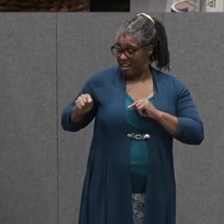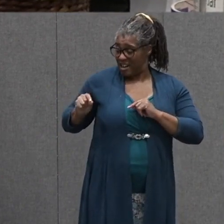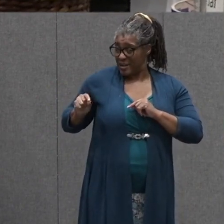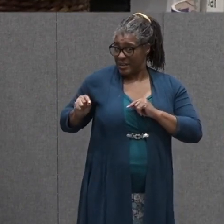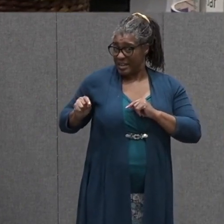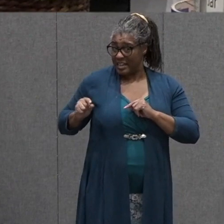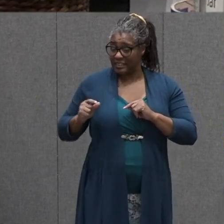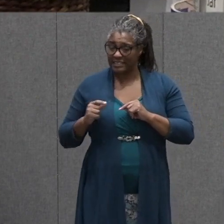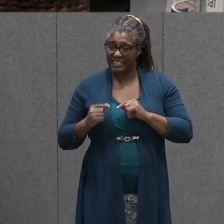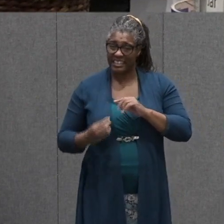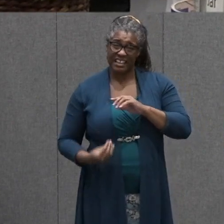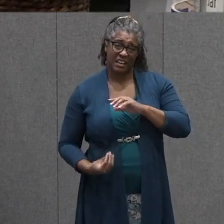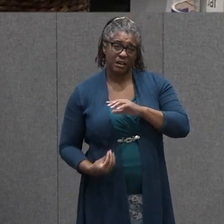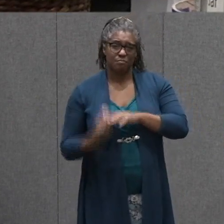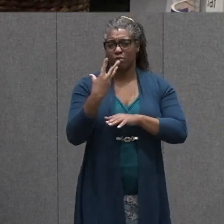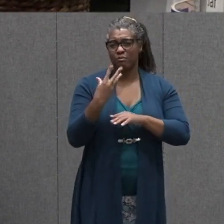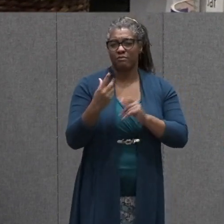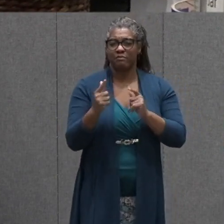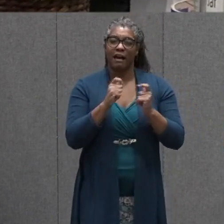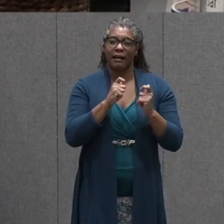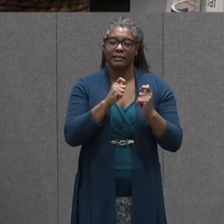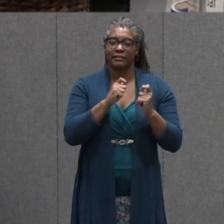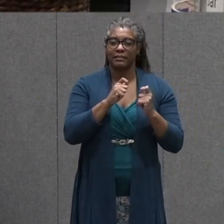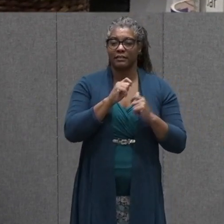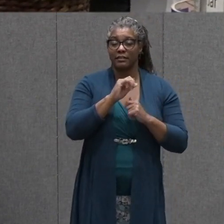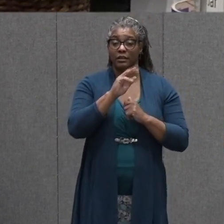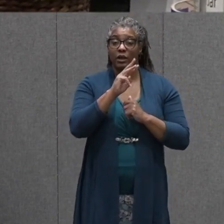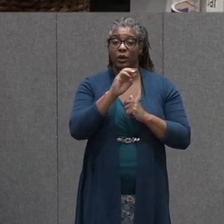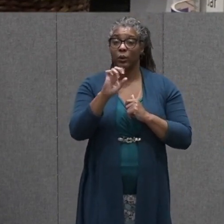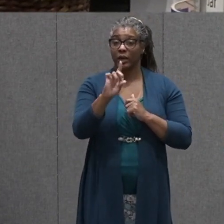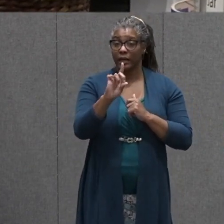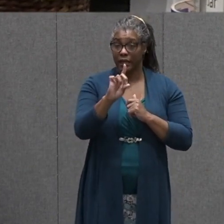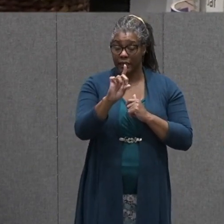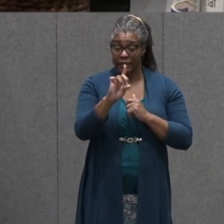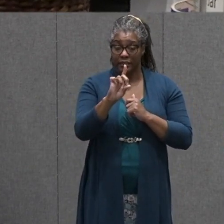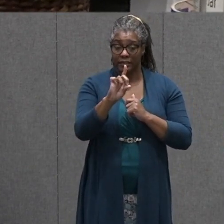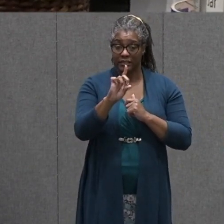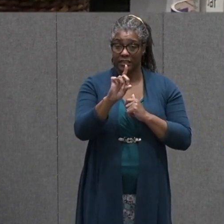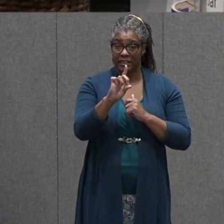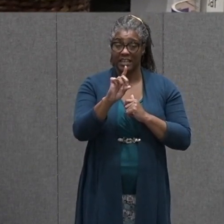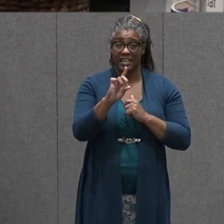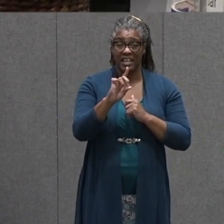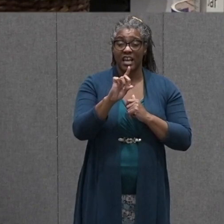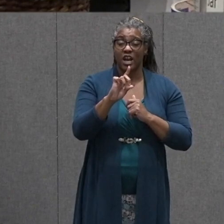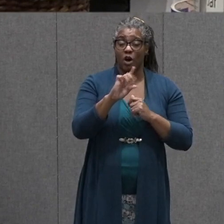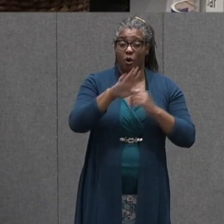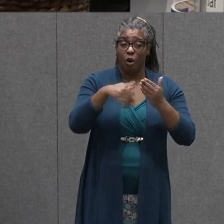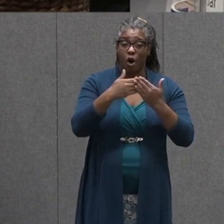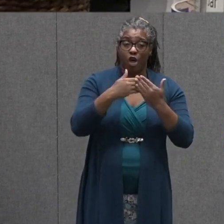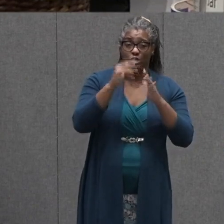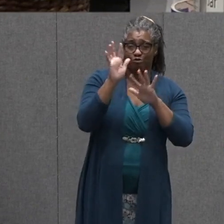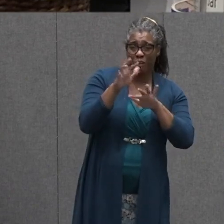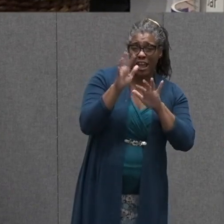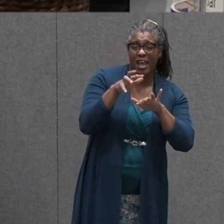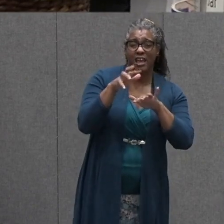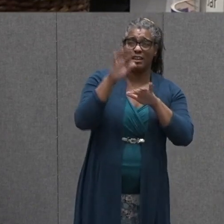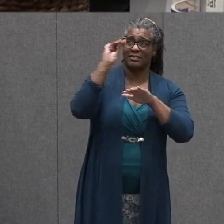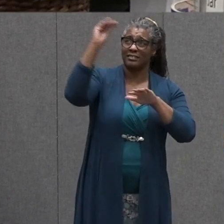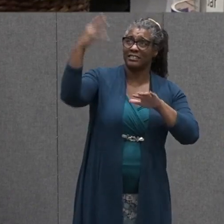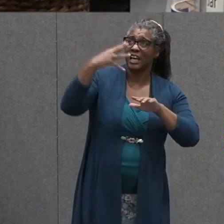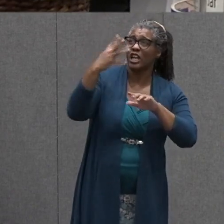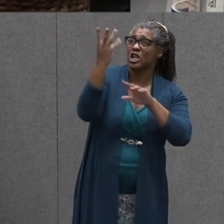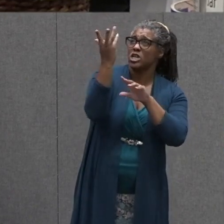Seeds disperse in many ways and find soil to grow in. As the seed grows